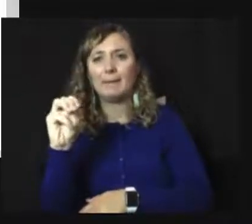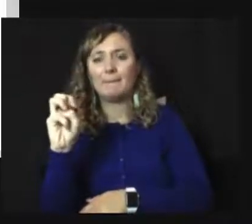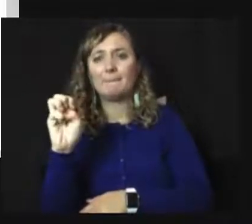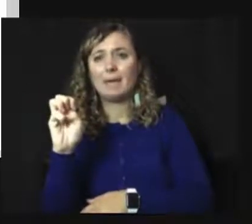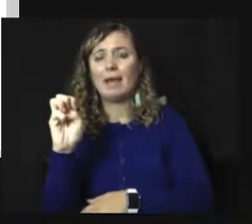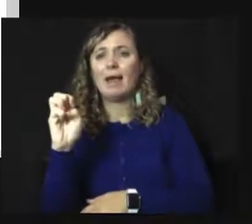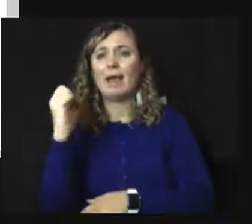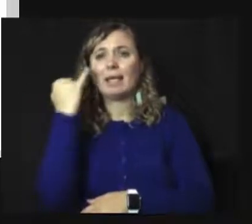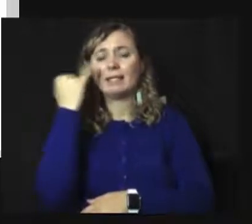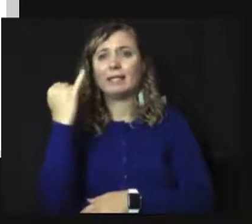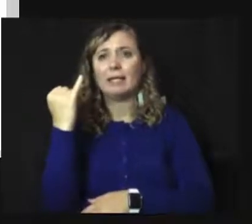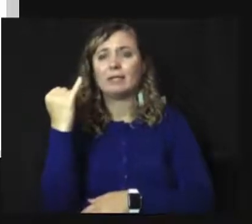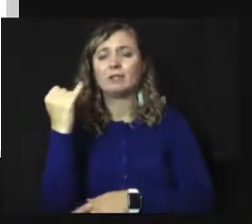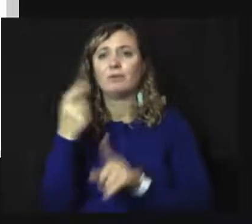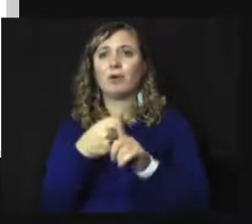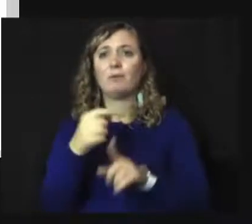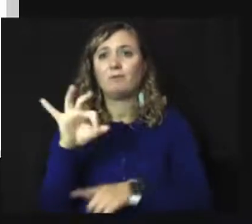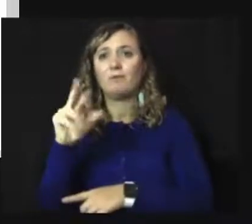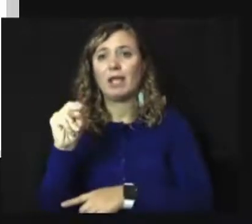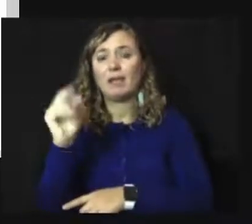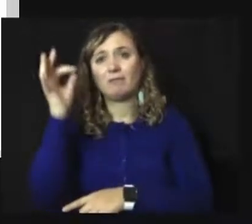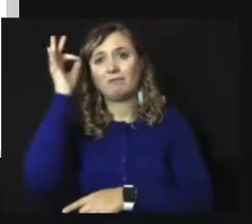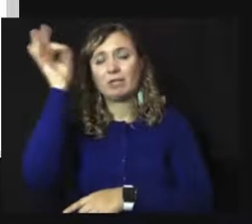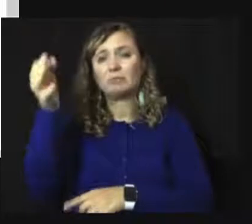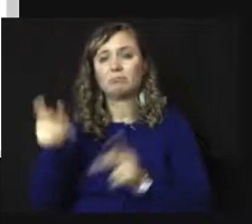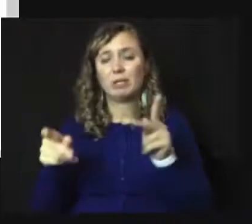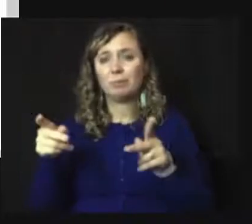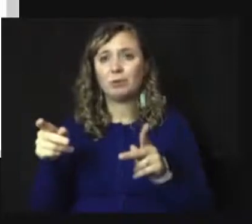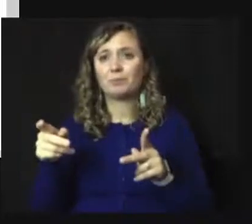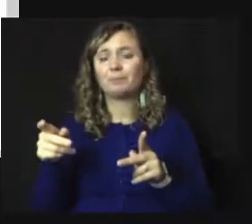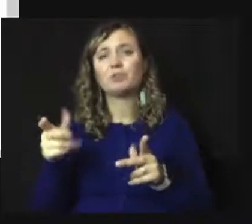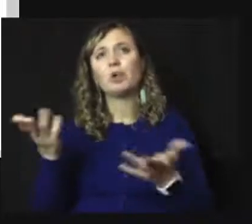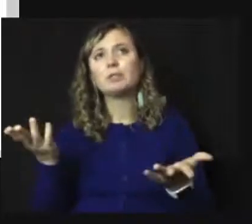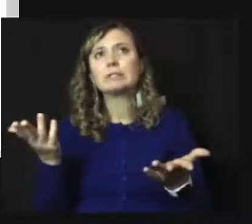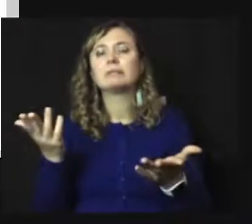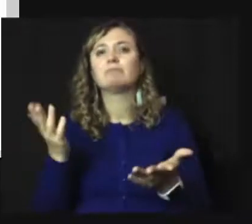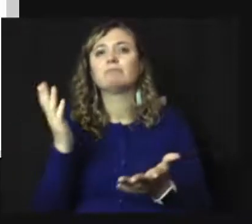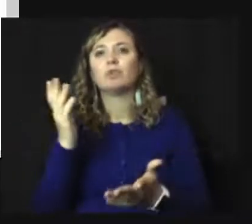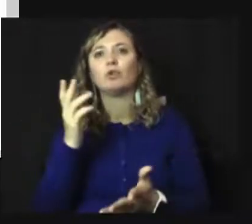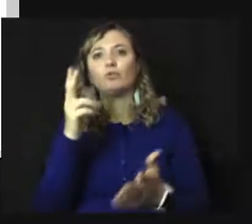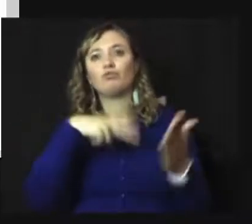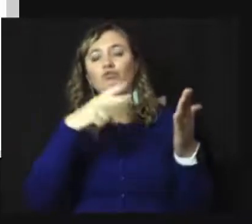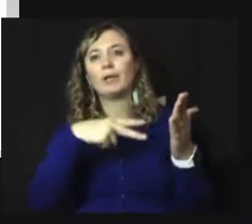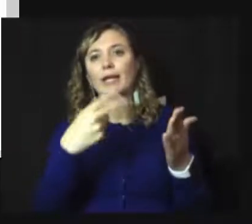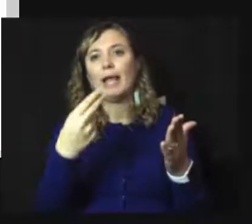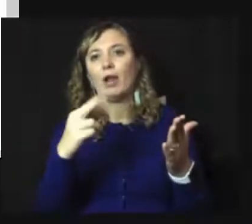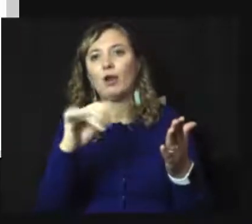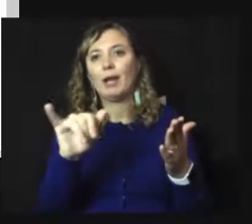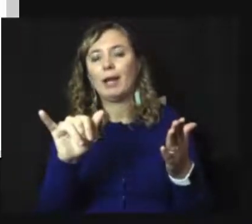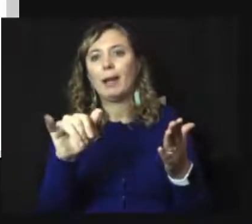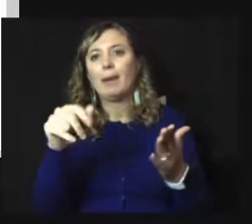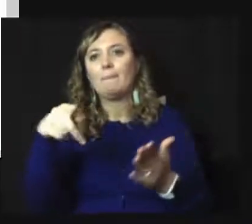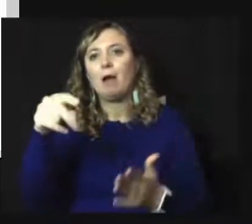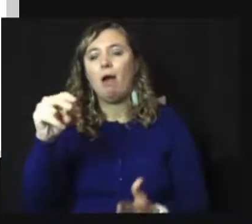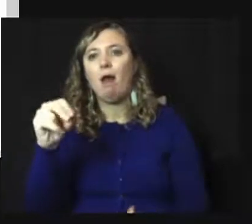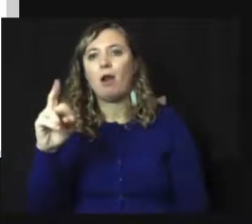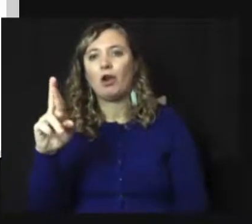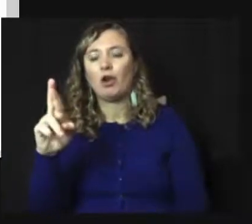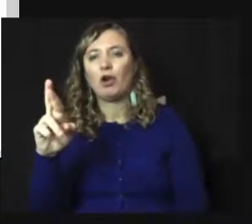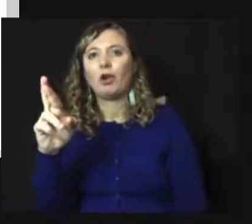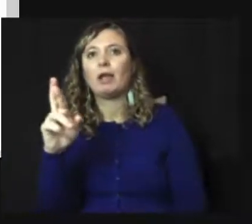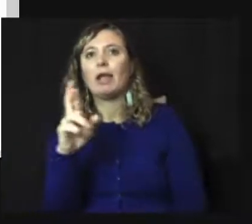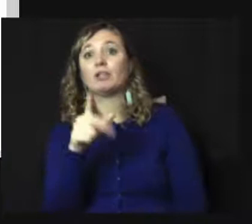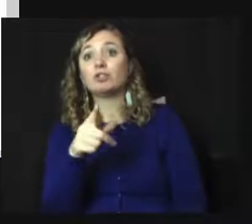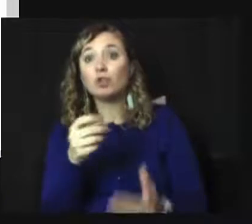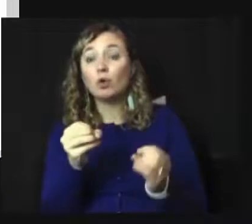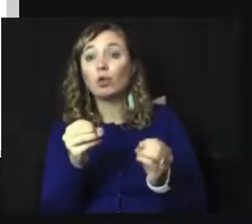wrote fanfic or fan fiction. So let's say you read Harry Potter, you really liked the characters, you write your own kind of Harry Potter story that's in